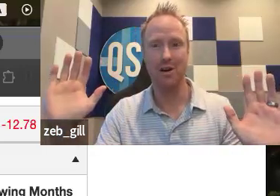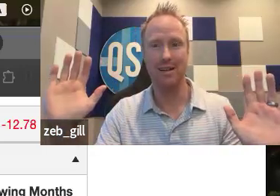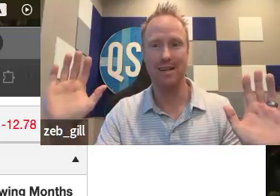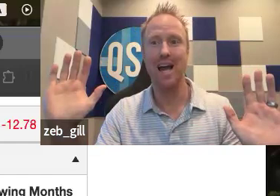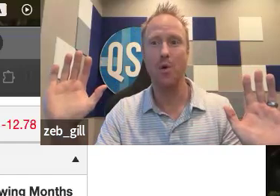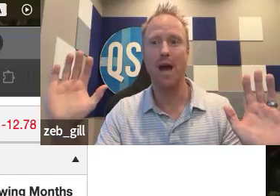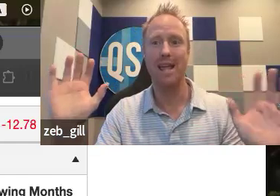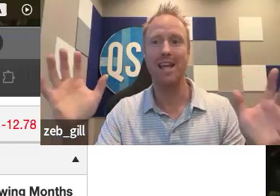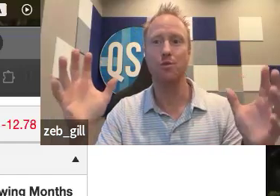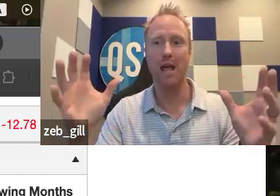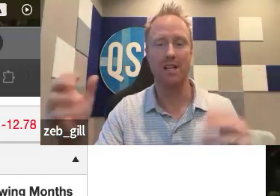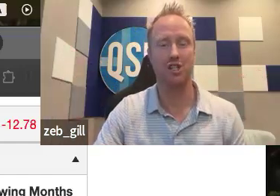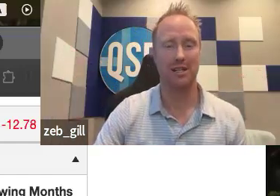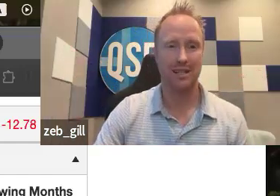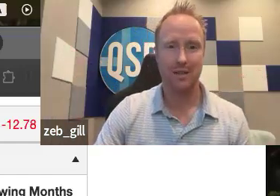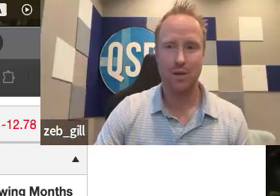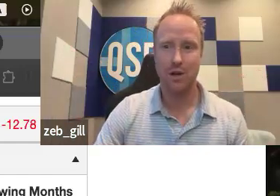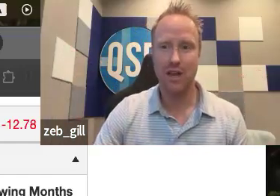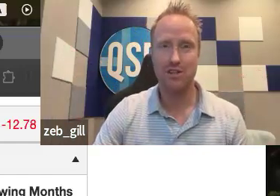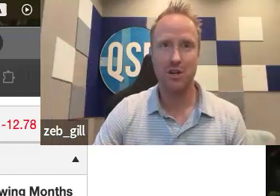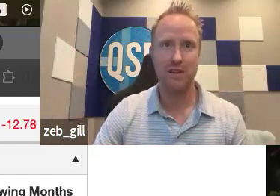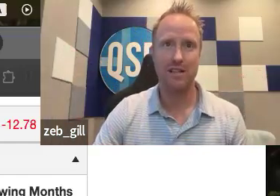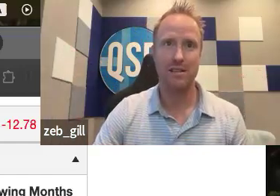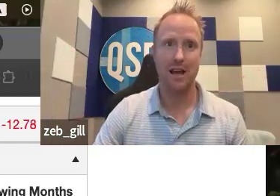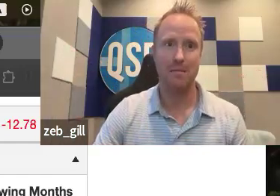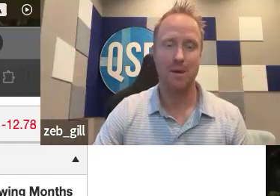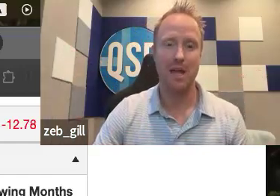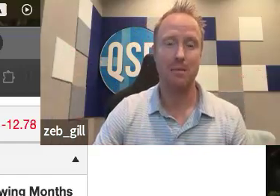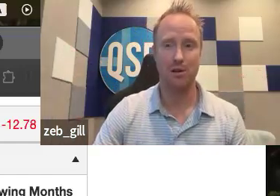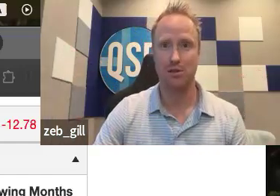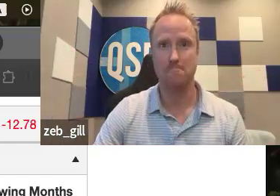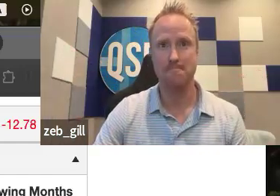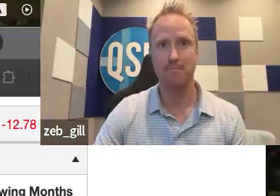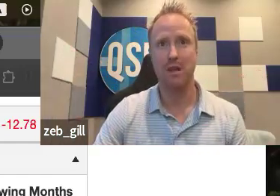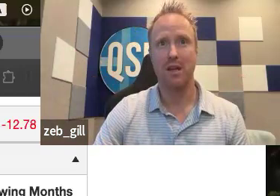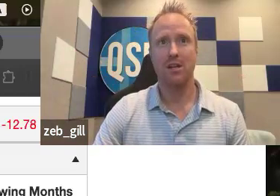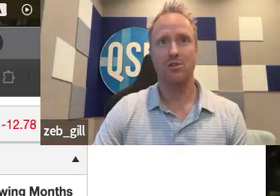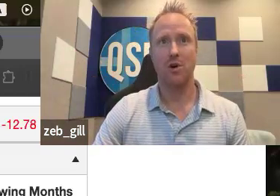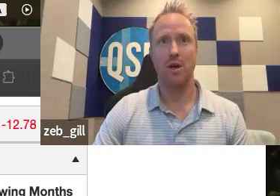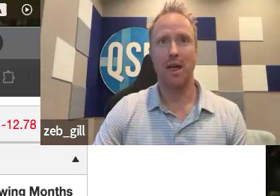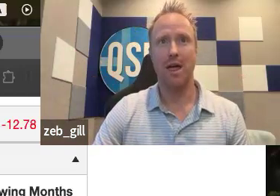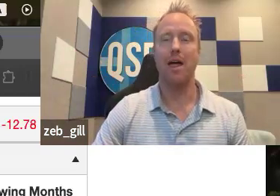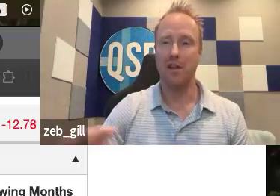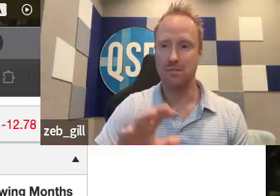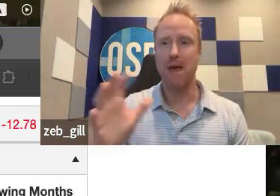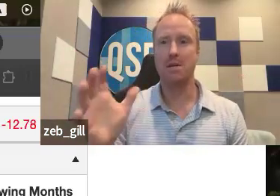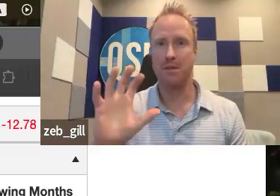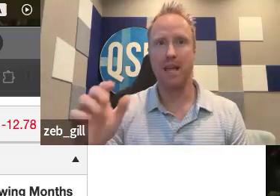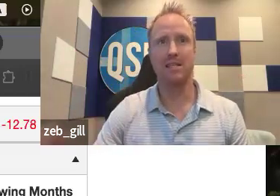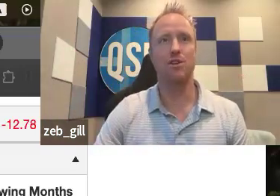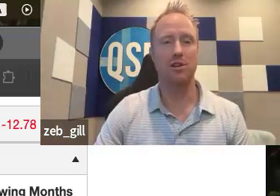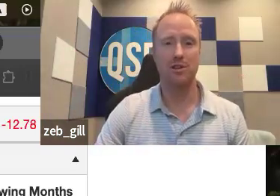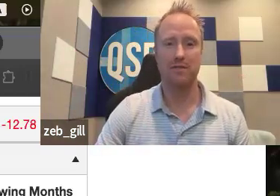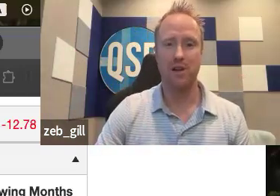like you are not quite in range. We call that a geofence in the person's home. So there's some